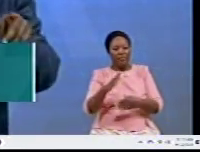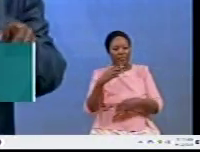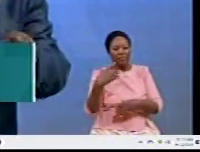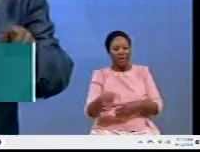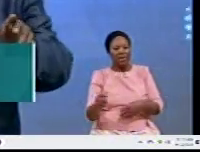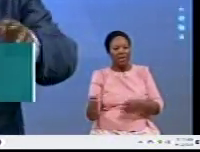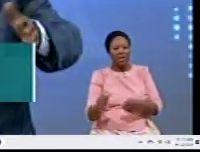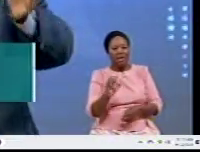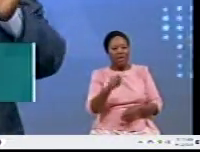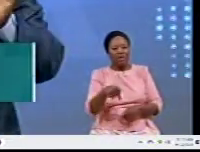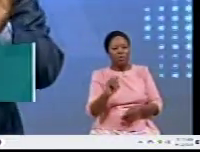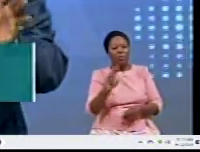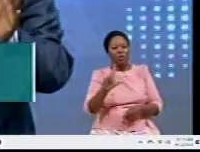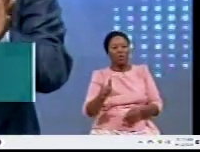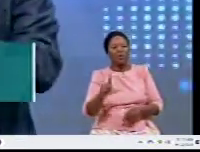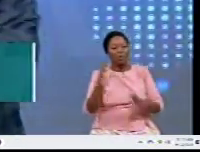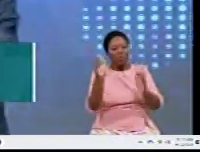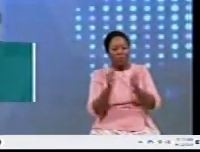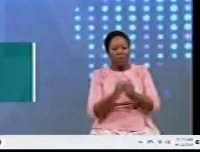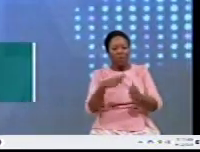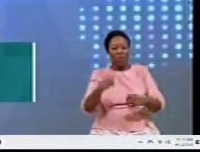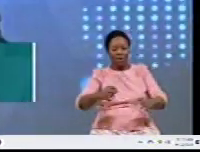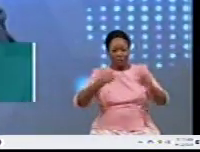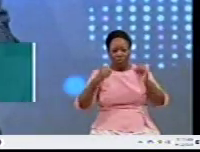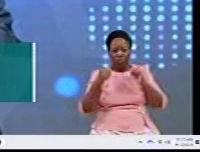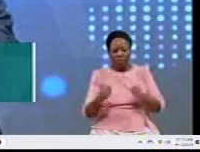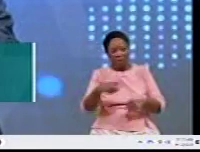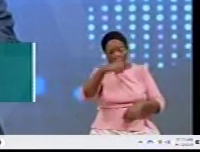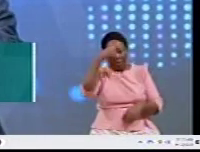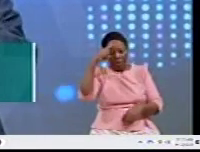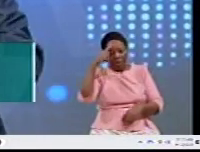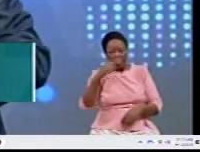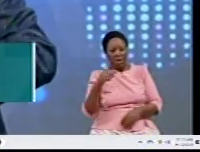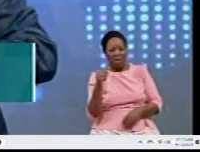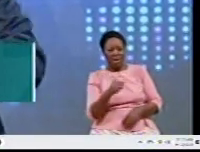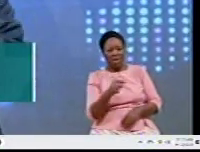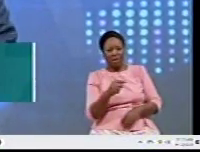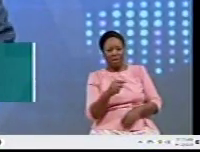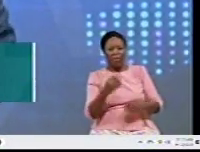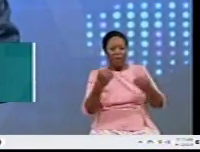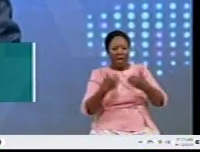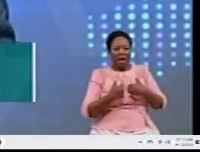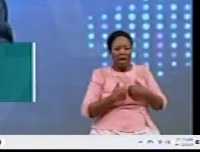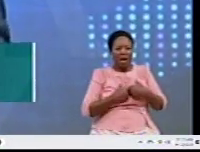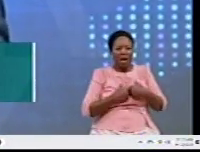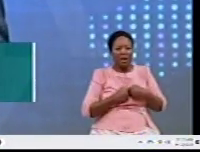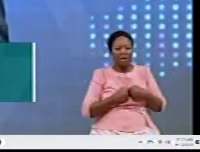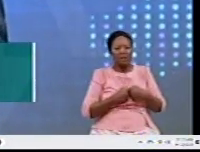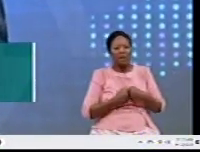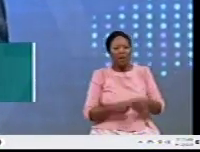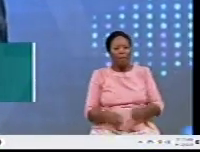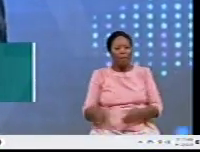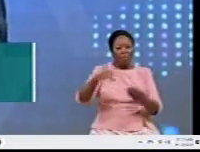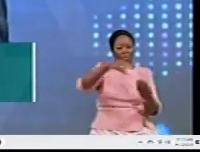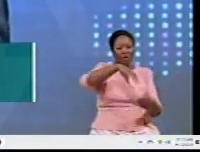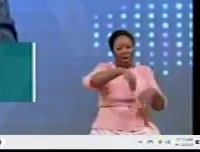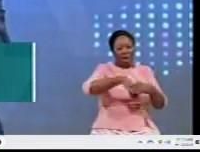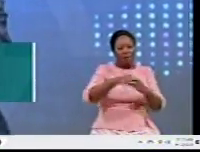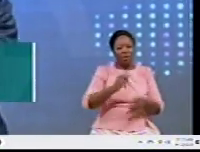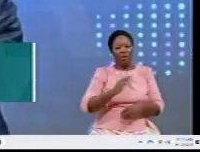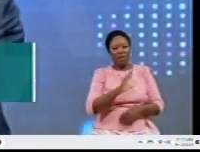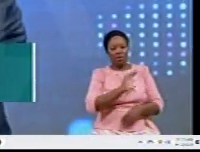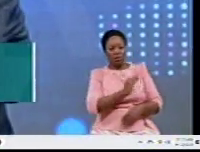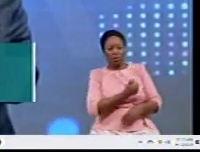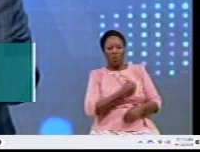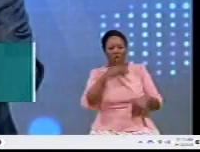spoil with the strong, because he has poured out his soul into